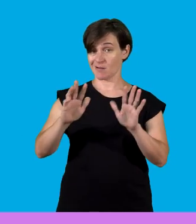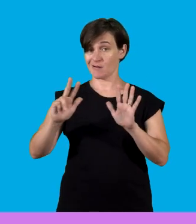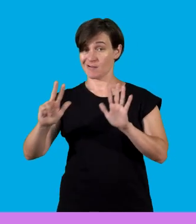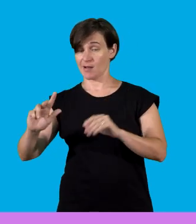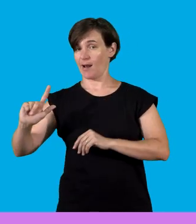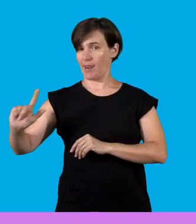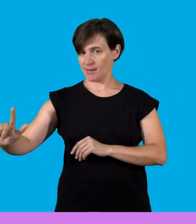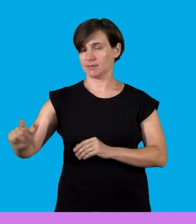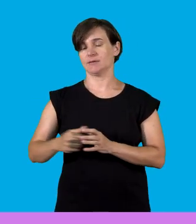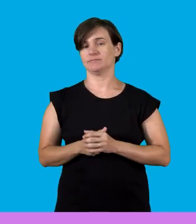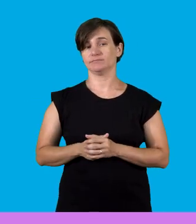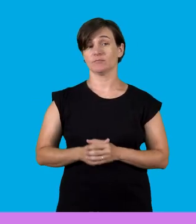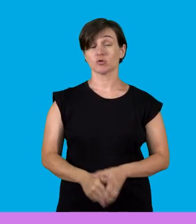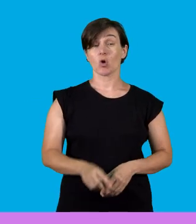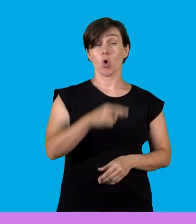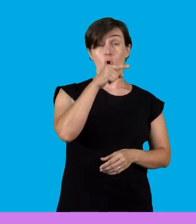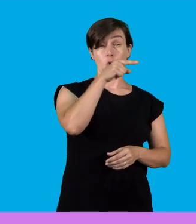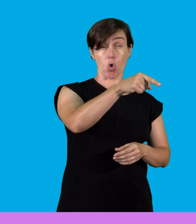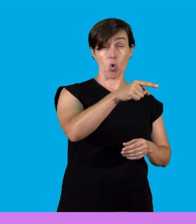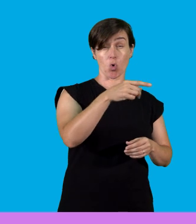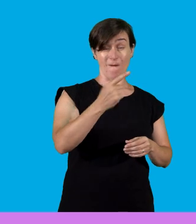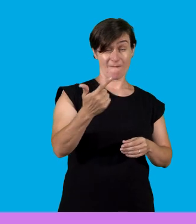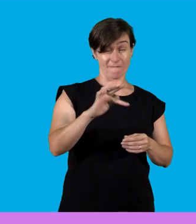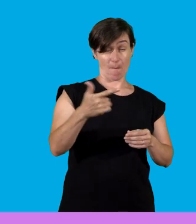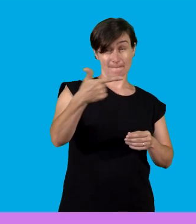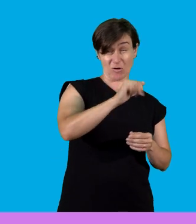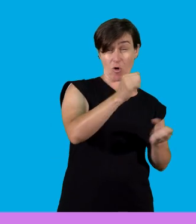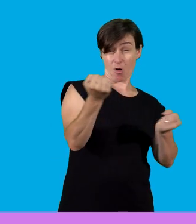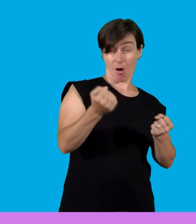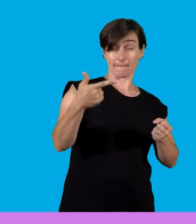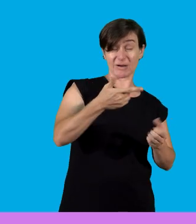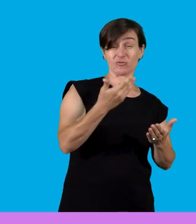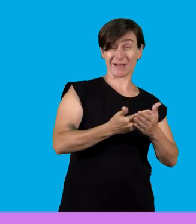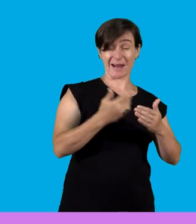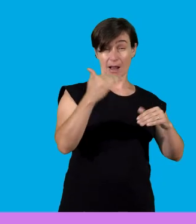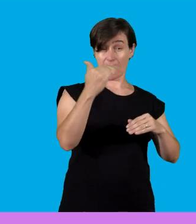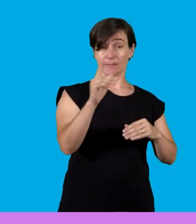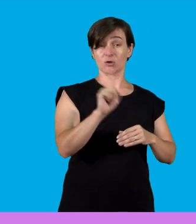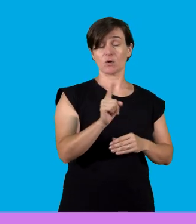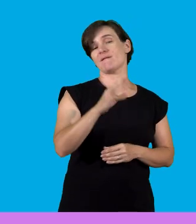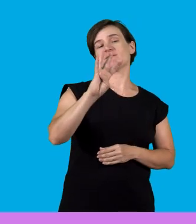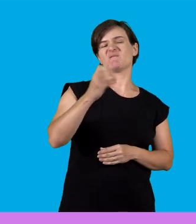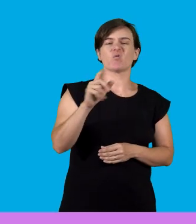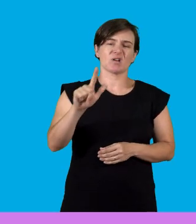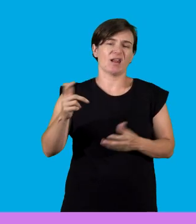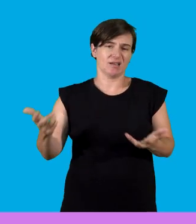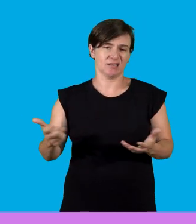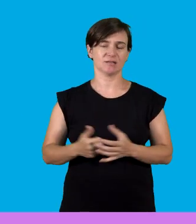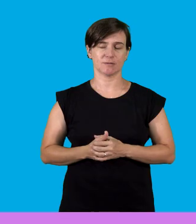39,98 liters. So her capacity of her tank is then 40